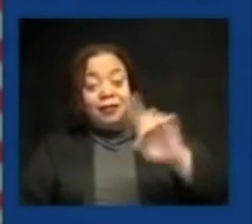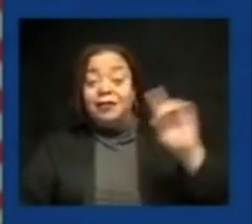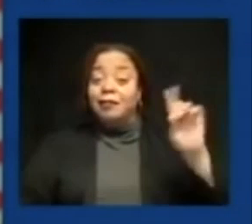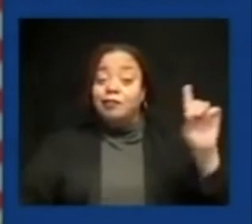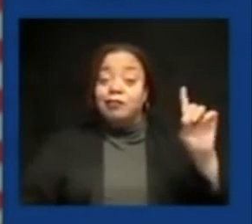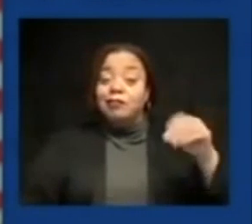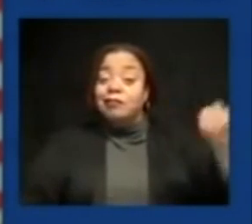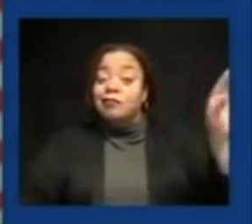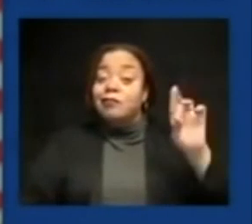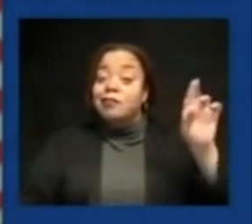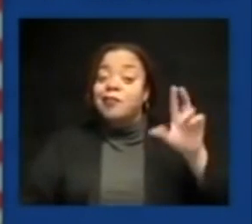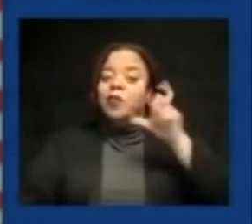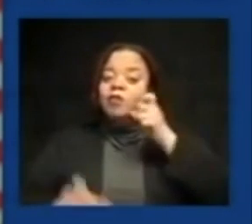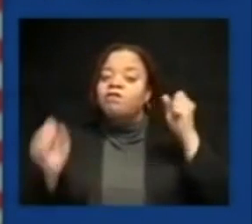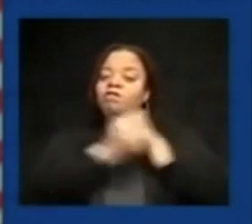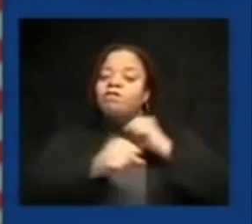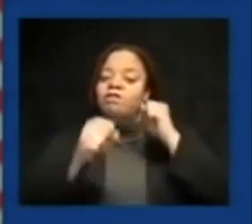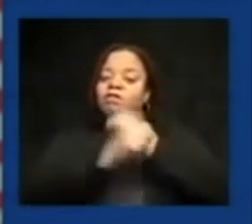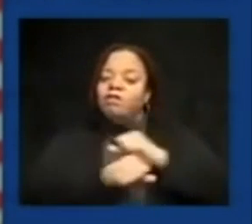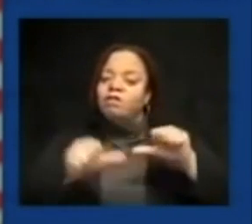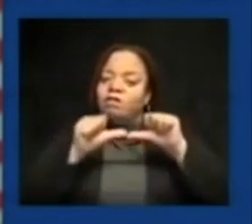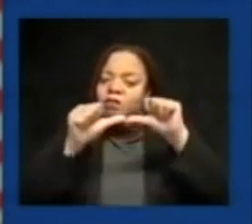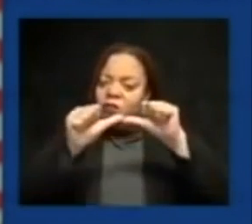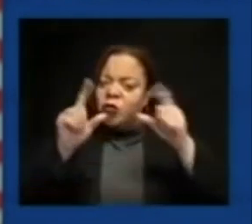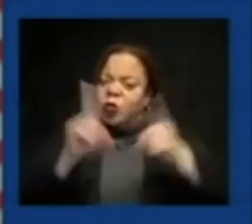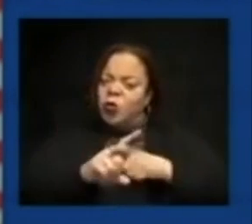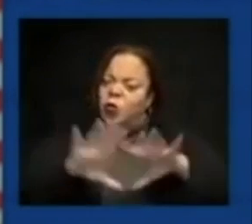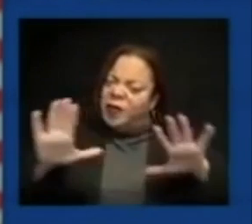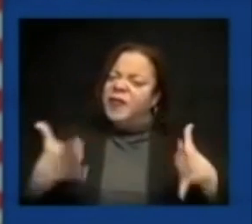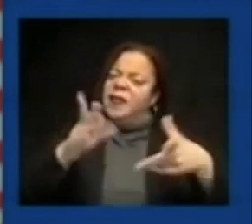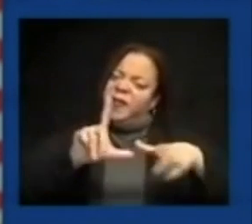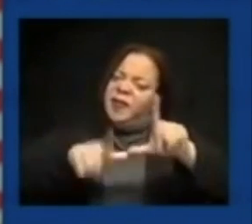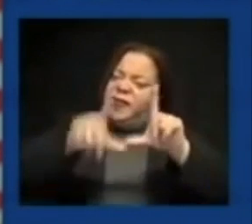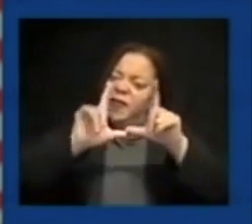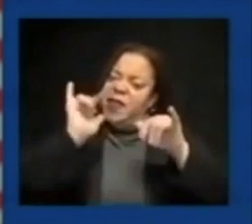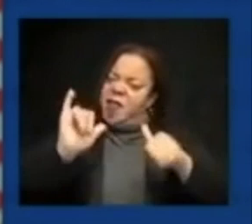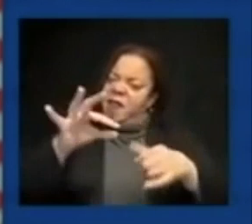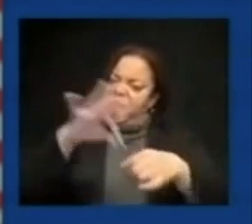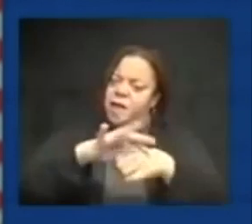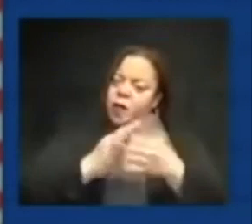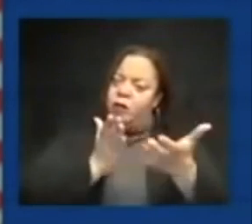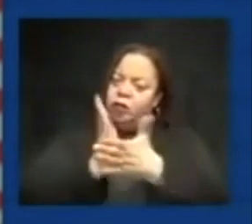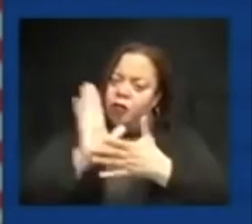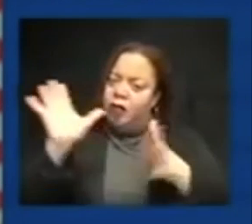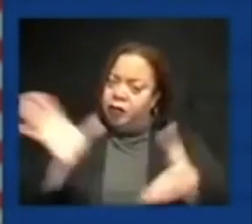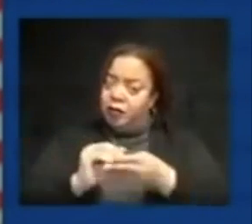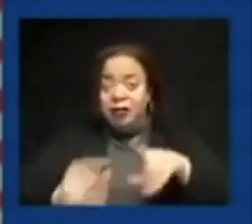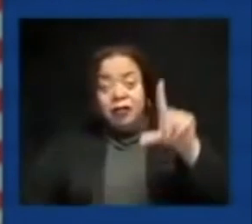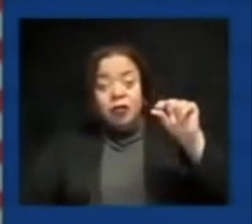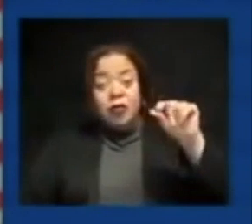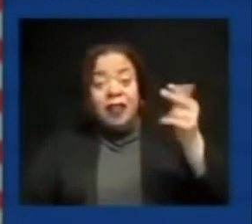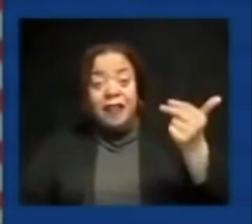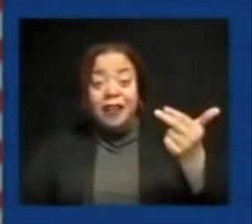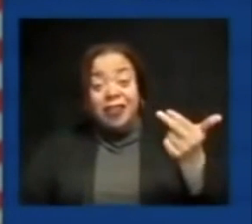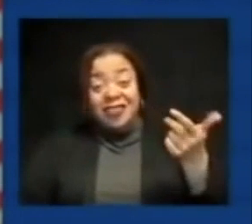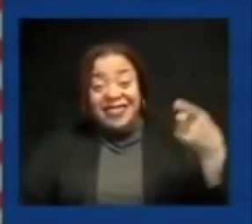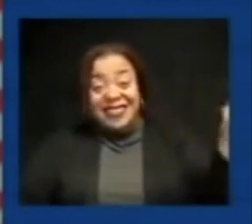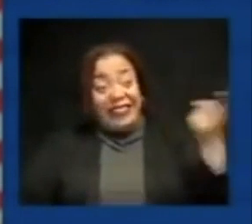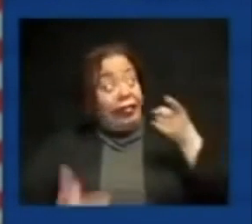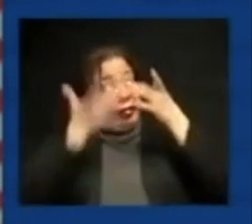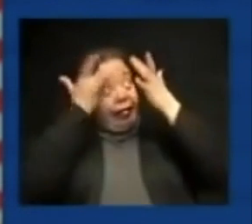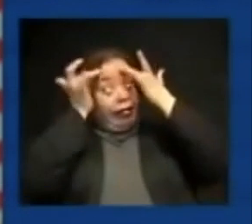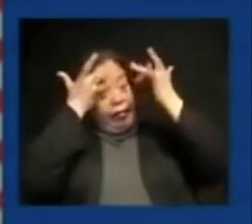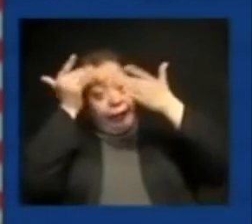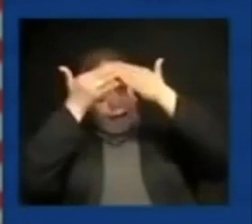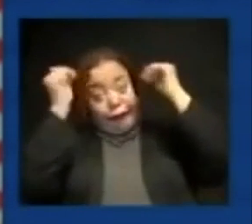Republicans who fought to renew the Voting Rights Act. It suddenly, though, after 2013, Republicans have forgotten that they were